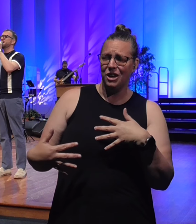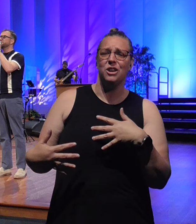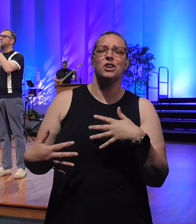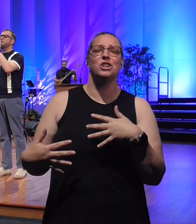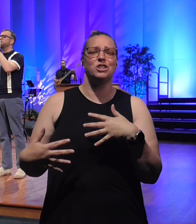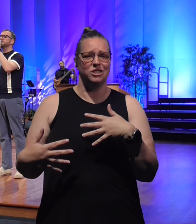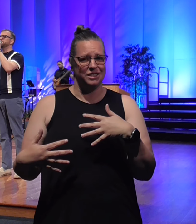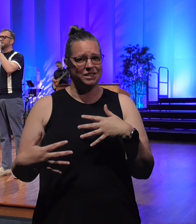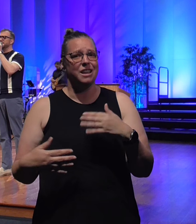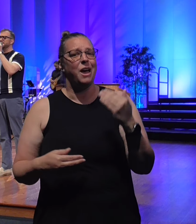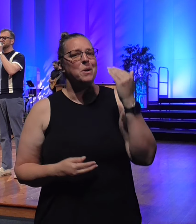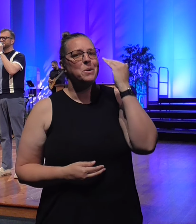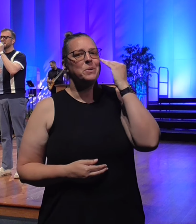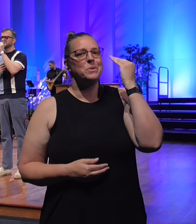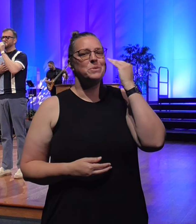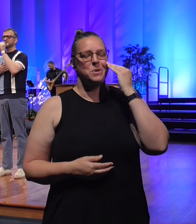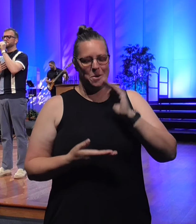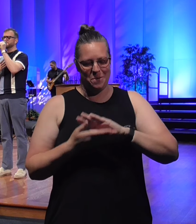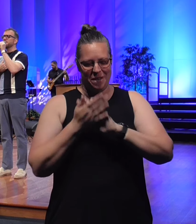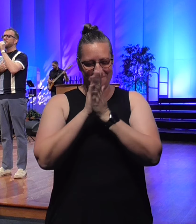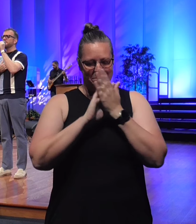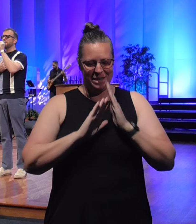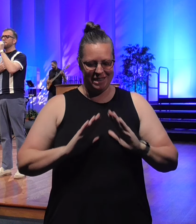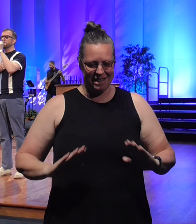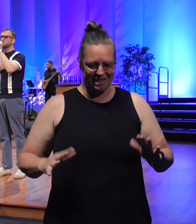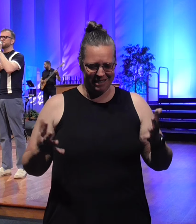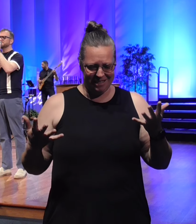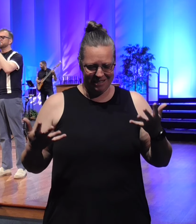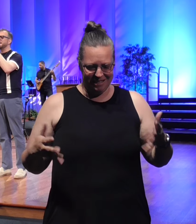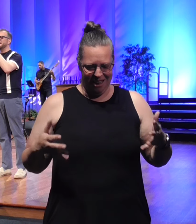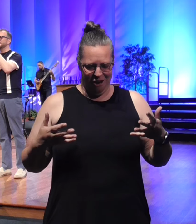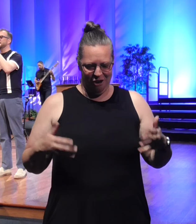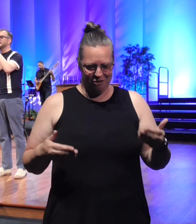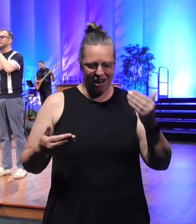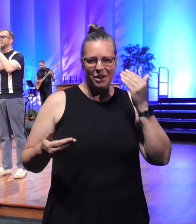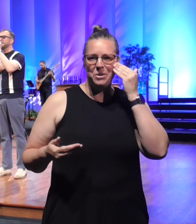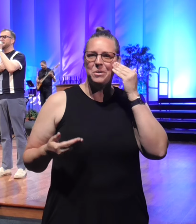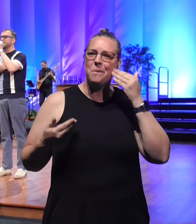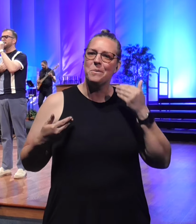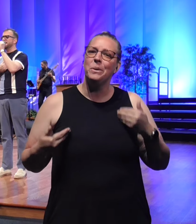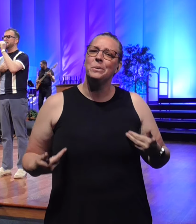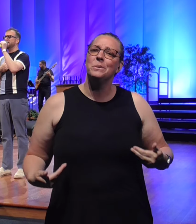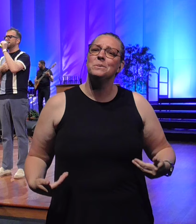fear, knowing peace still knows my